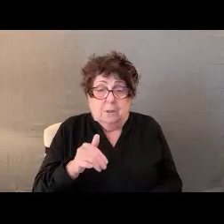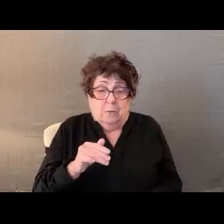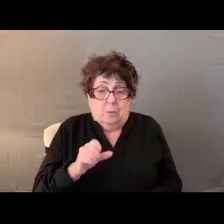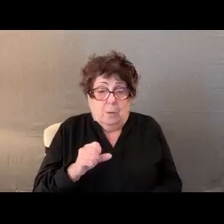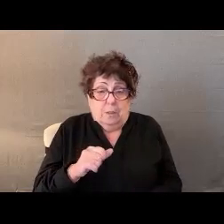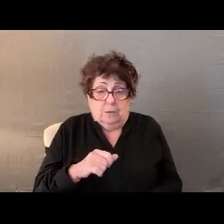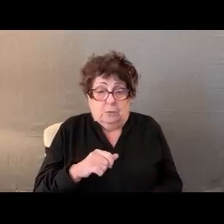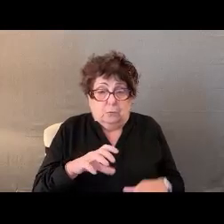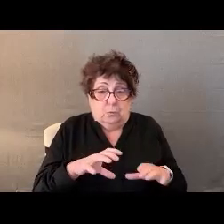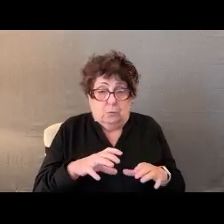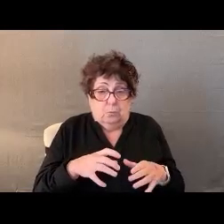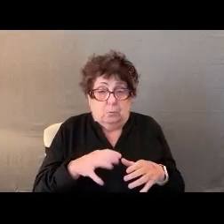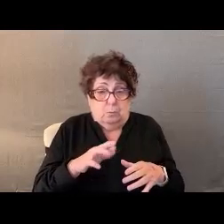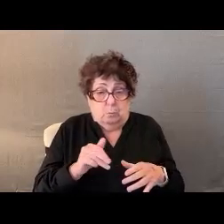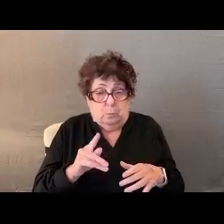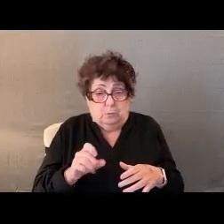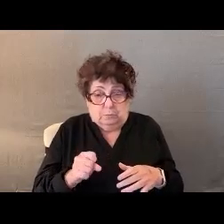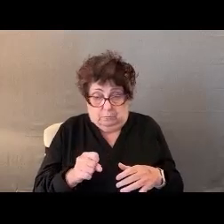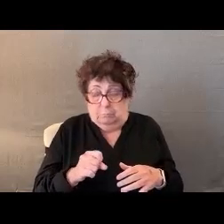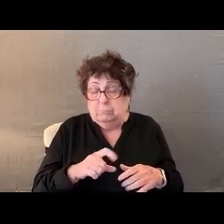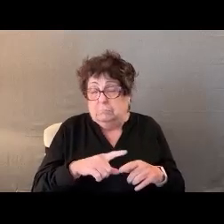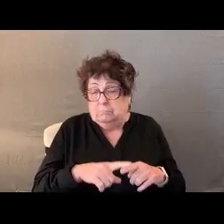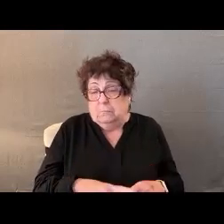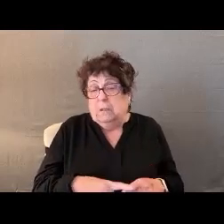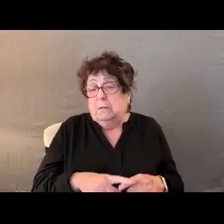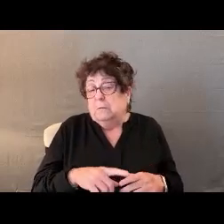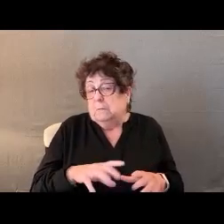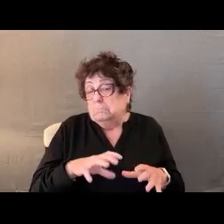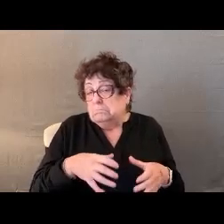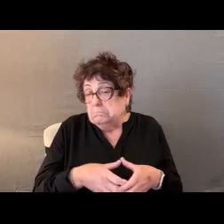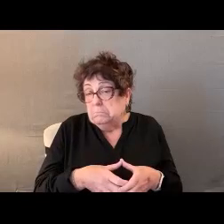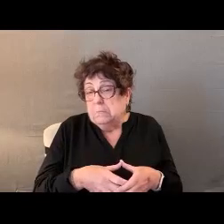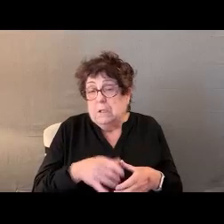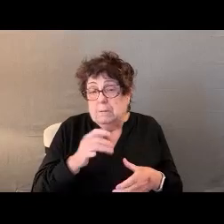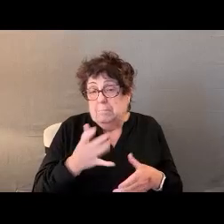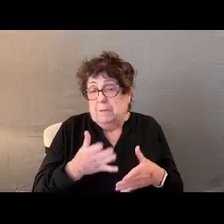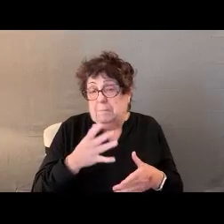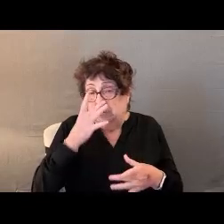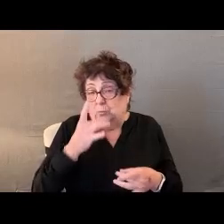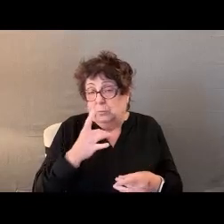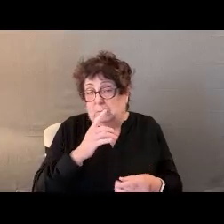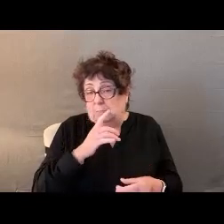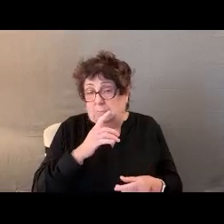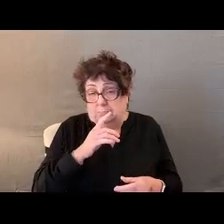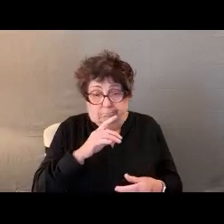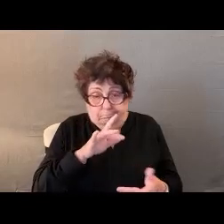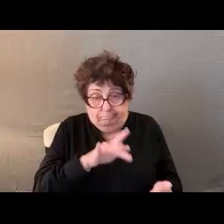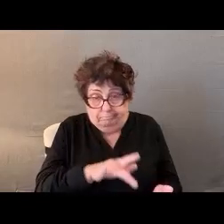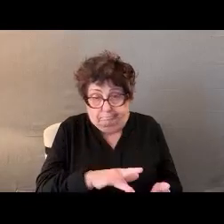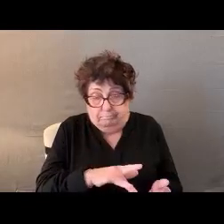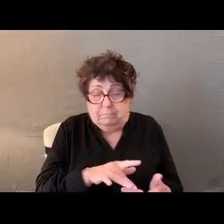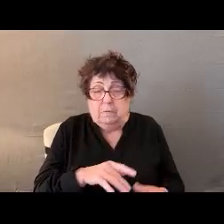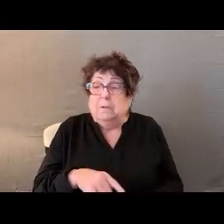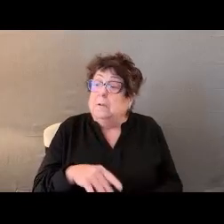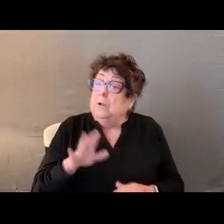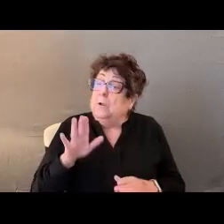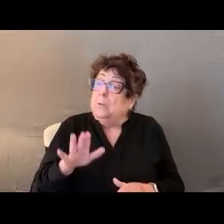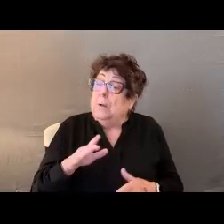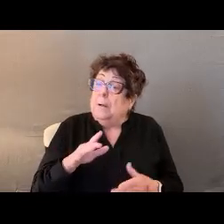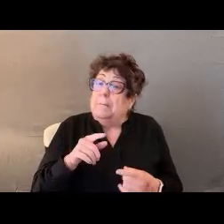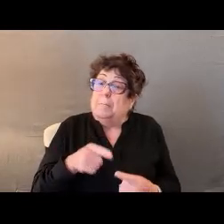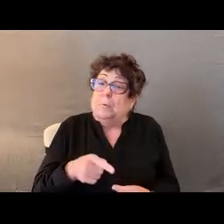more. Yeah, great point. Anything else to add, Jason or